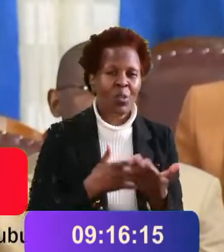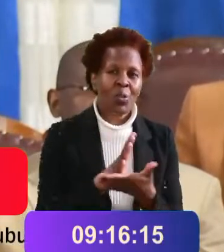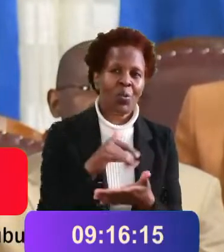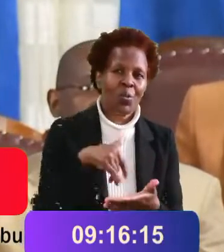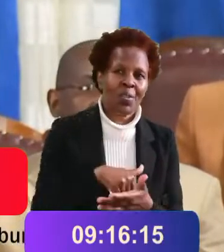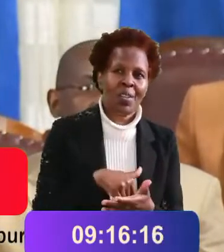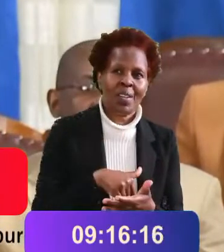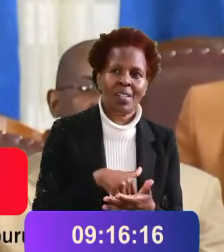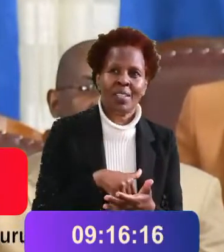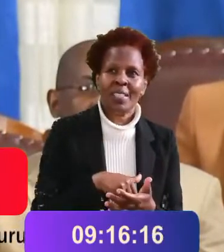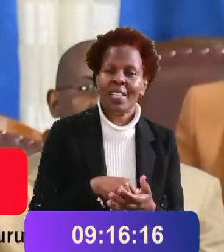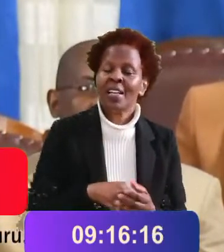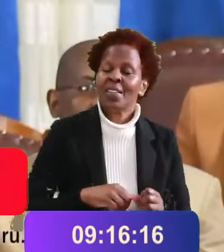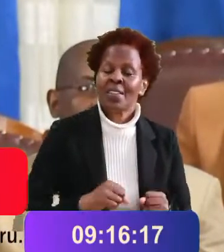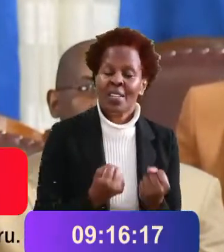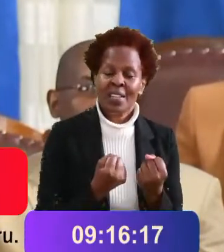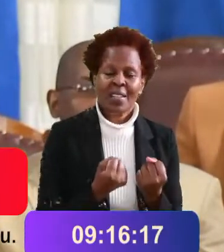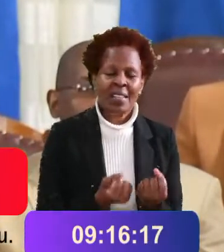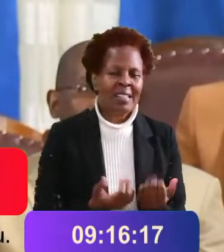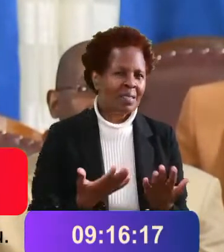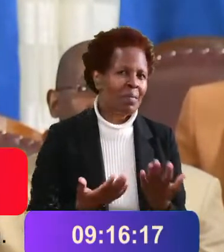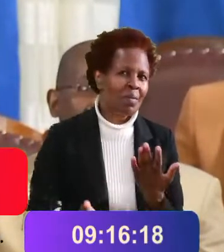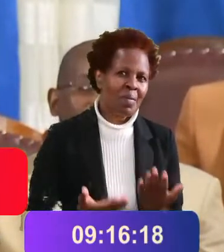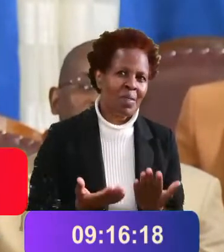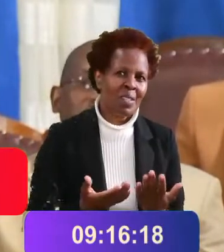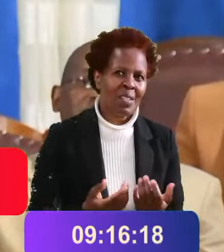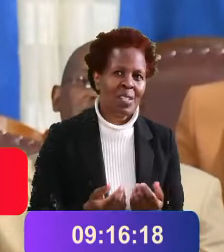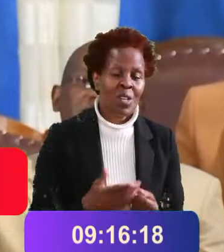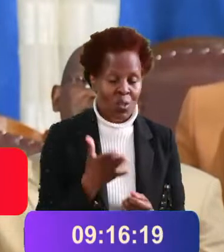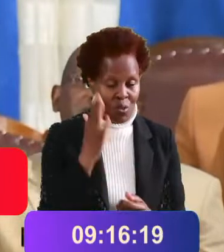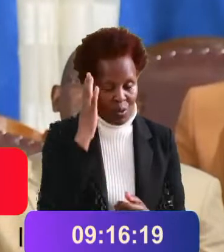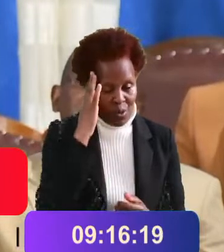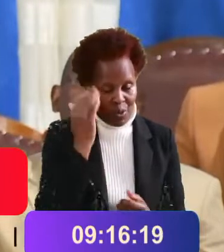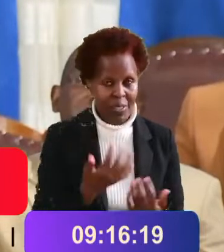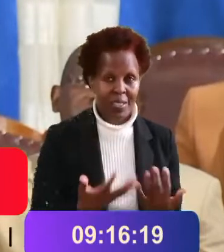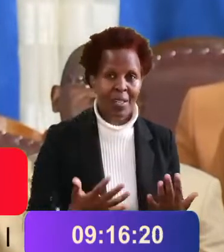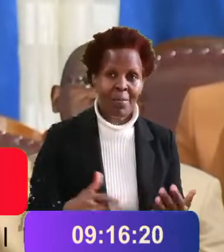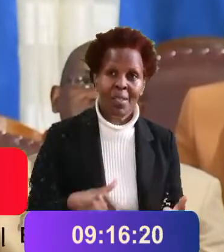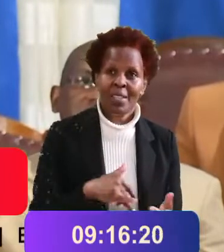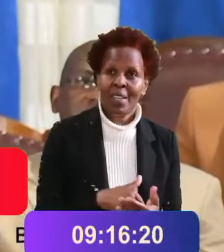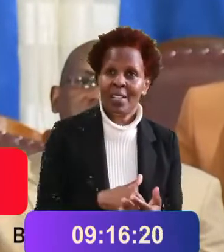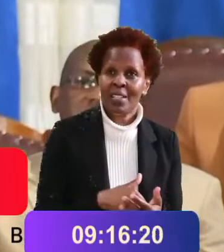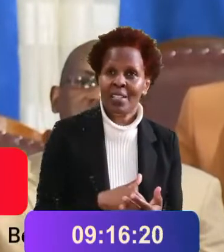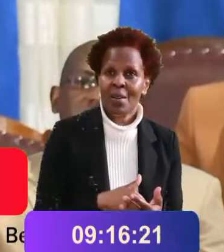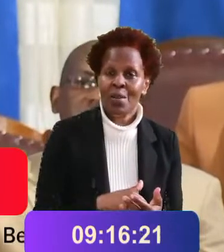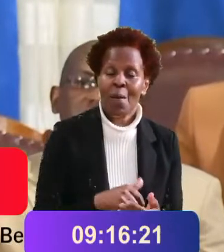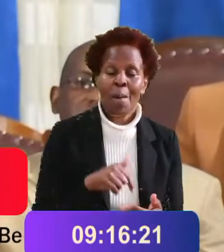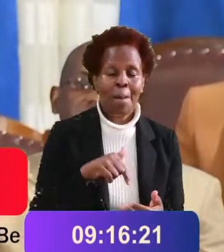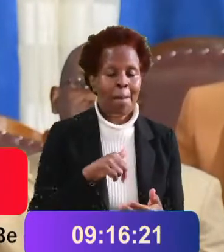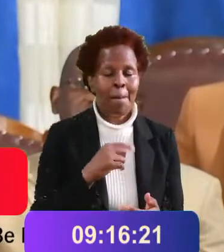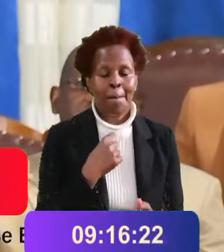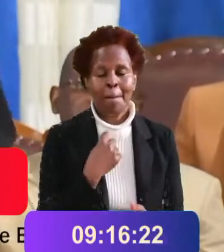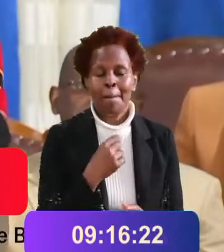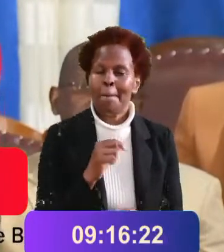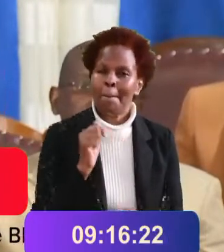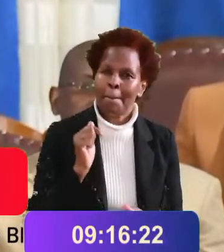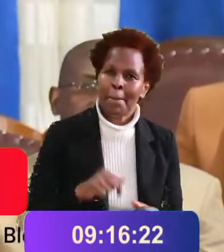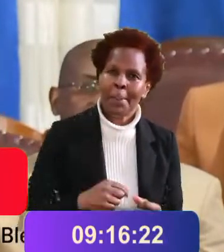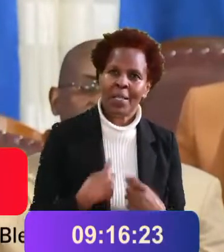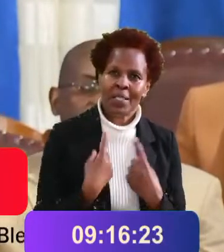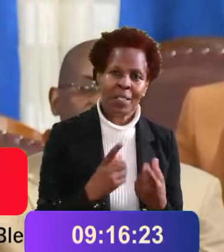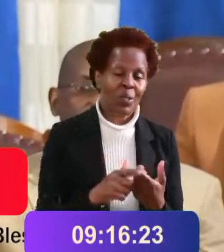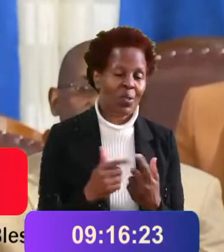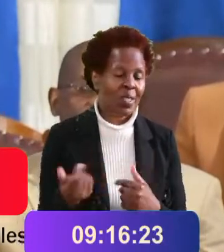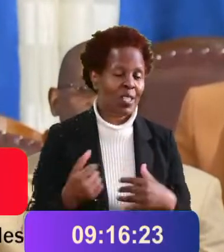something that you know that they do not. Something you need to disclose, something they may need